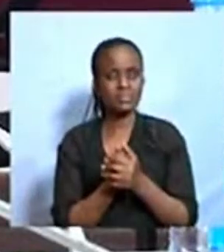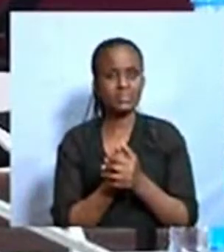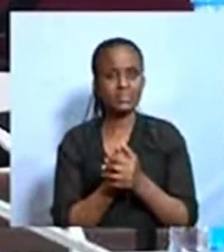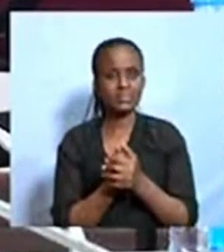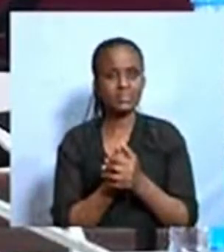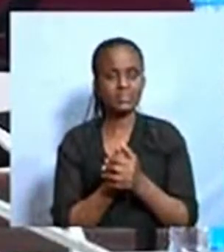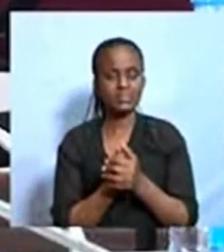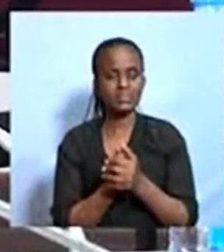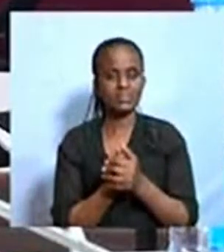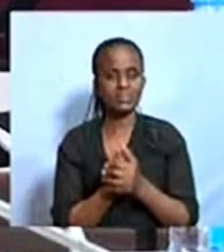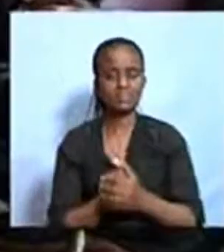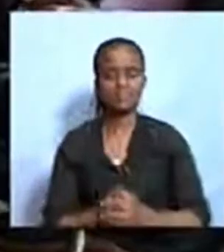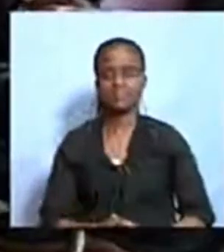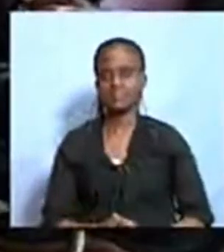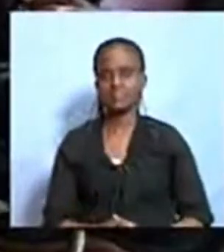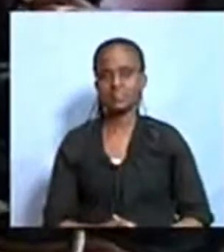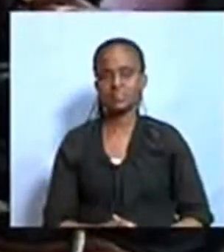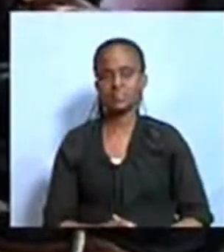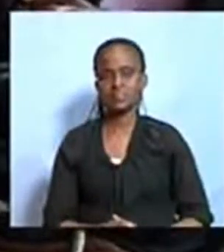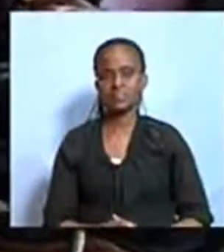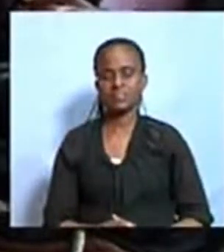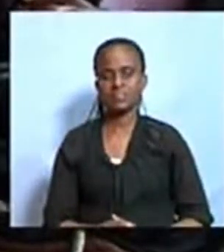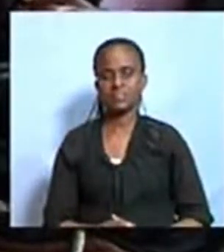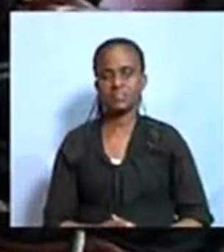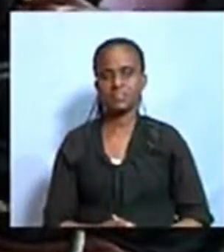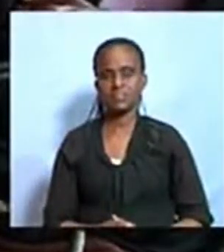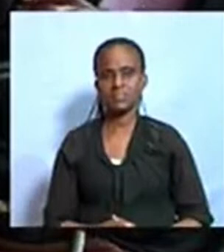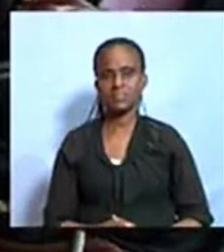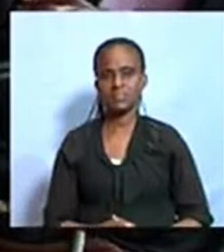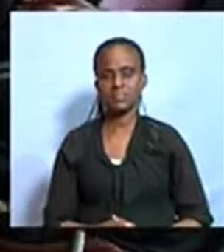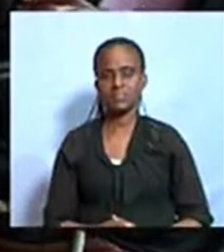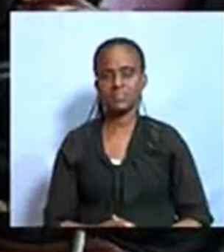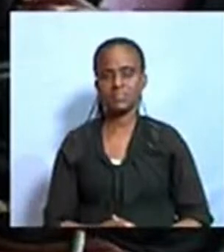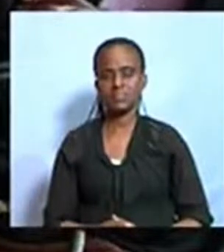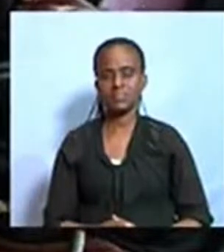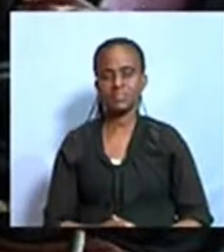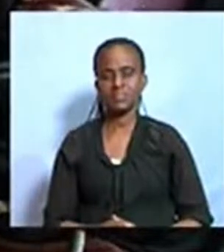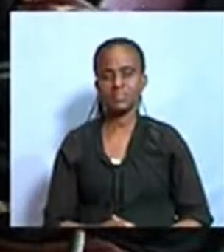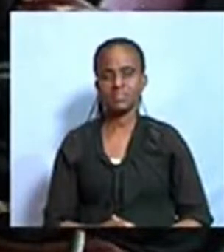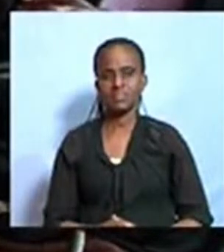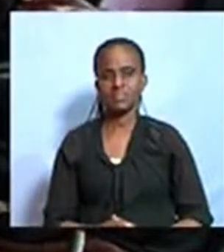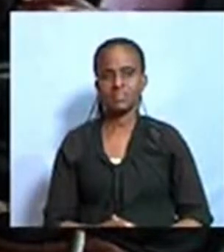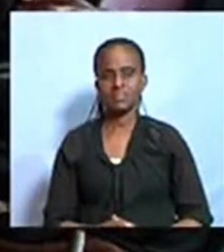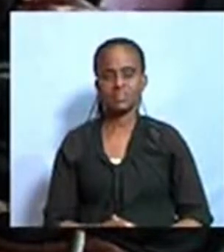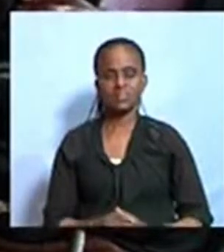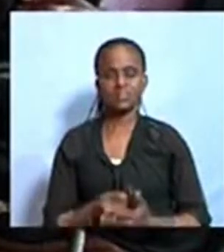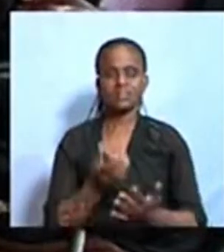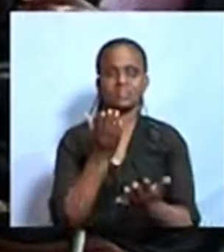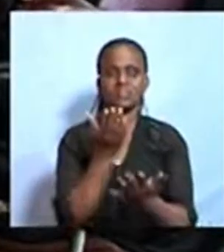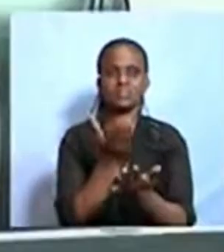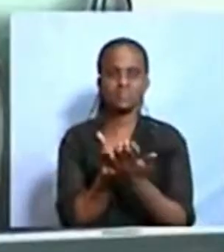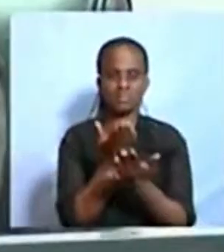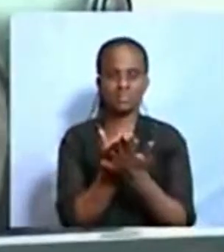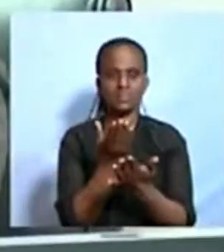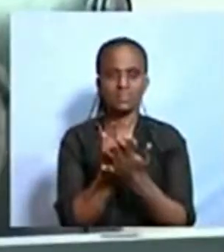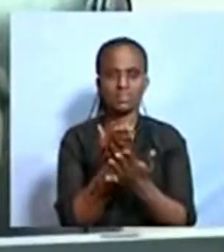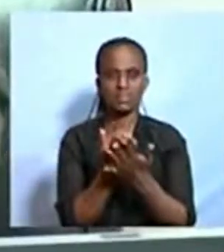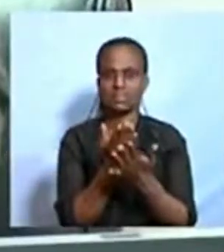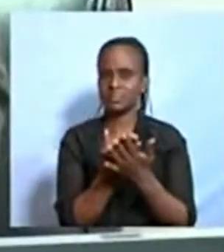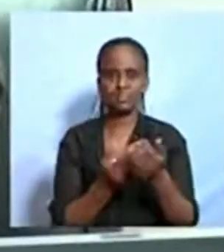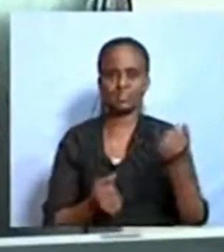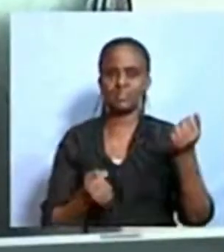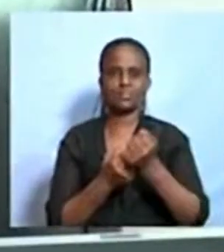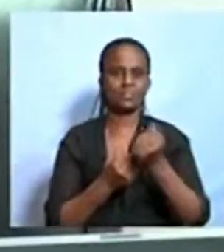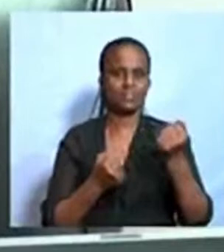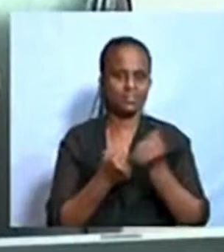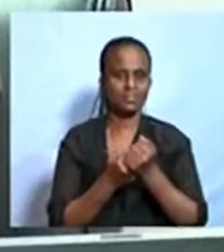would you be able to propose some realignment which you can give us of some sort, realignment